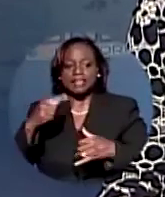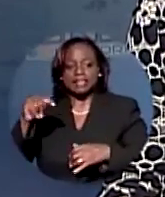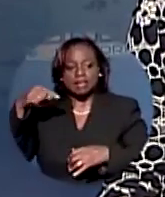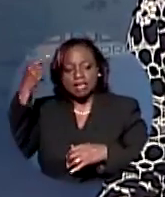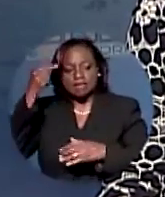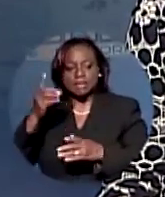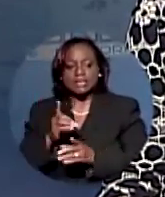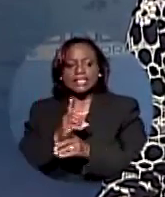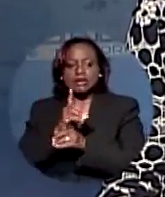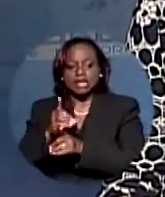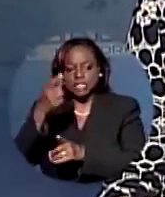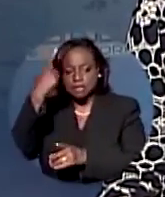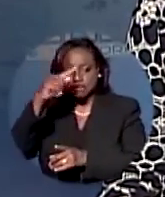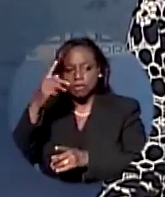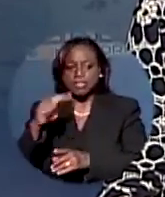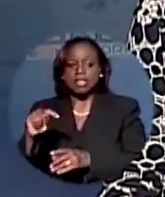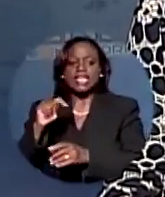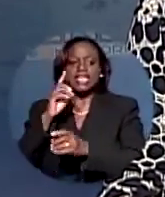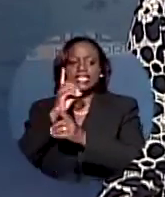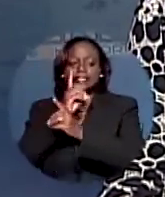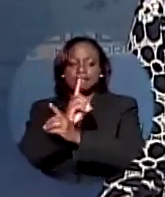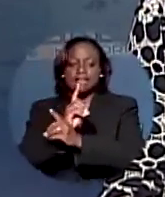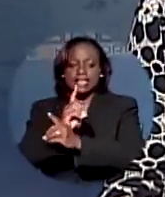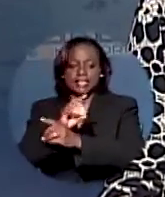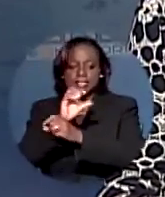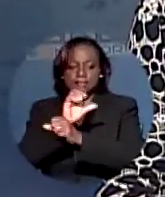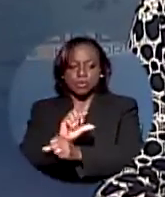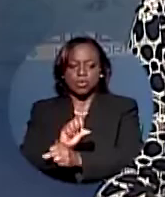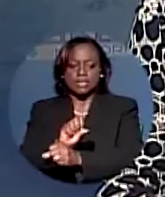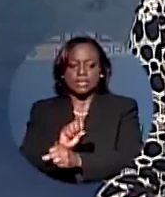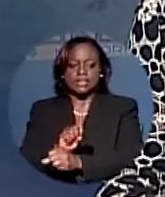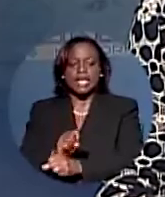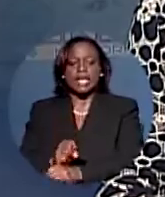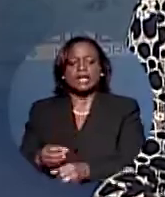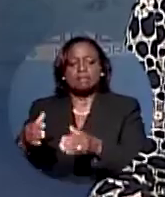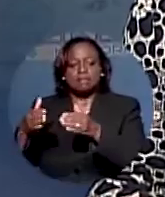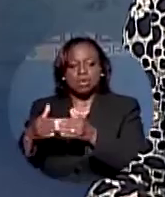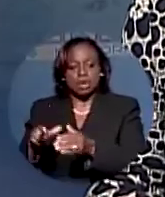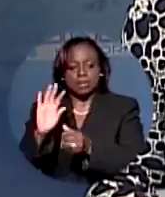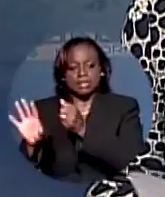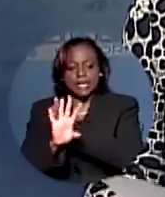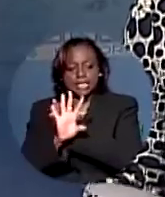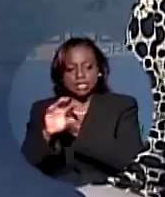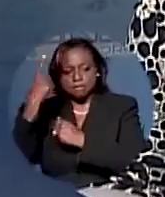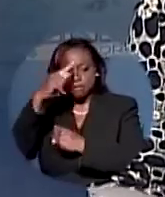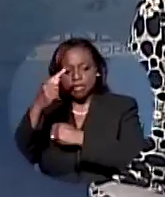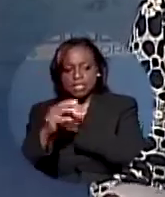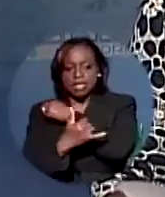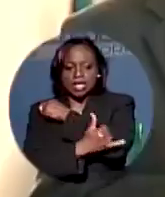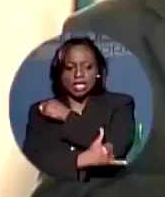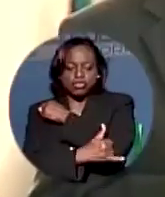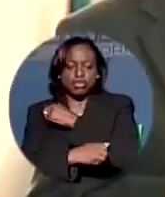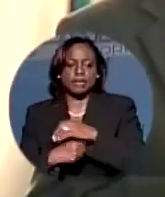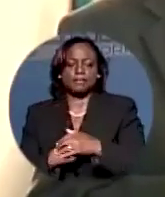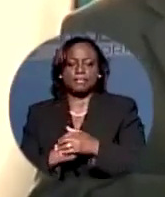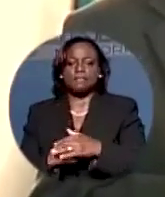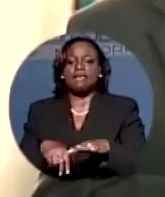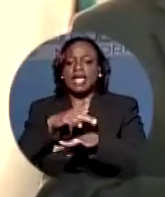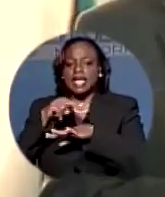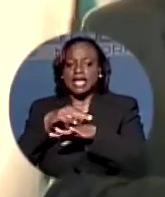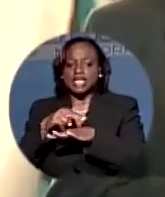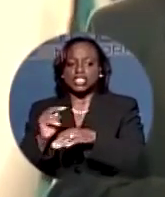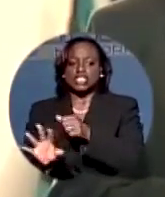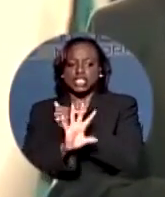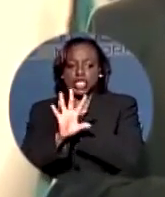and strategies to strengthen border protection throughout the country. Cyan Thompson reports. National Security Minister